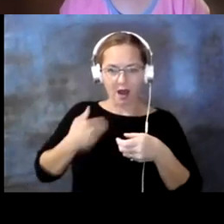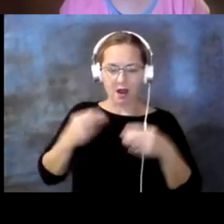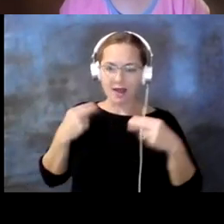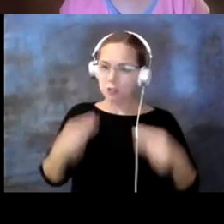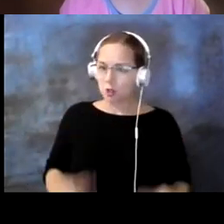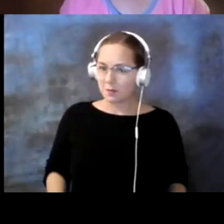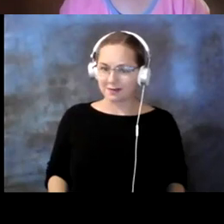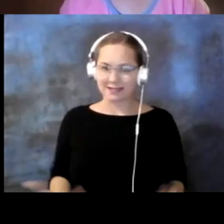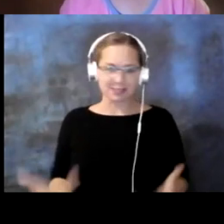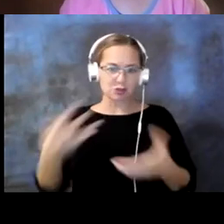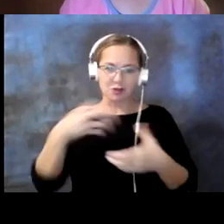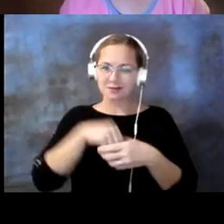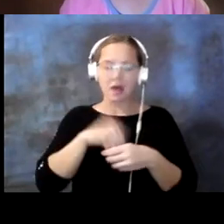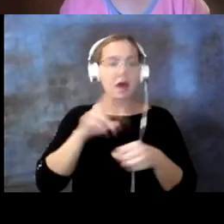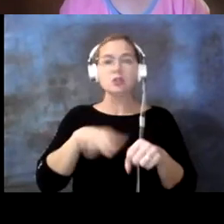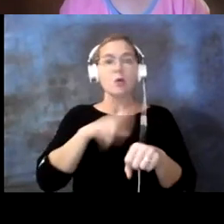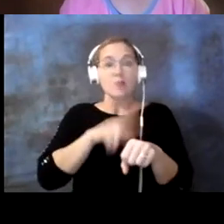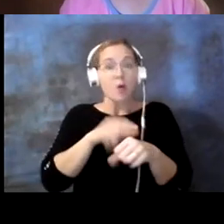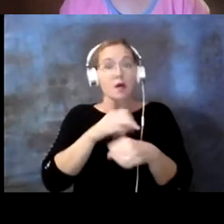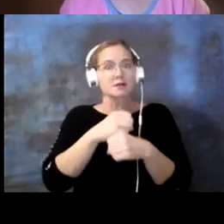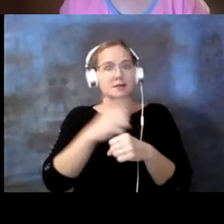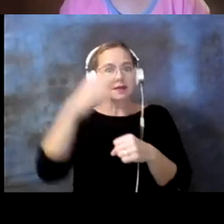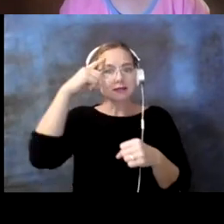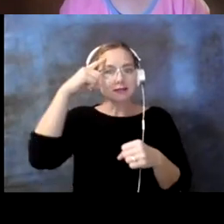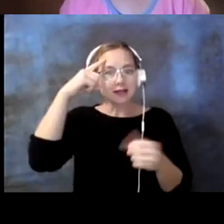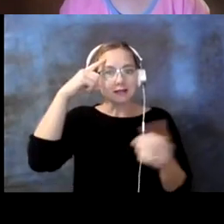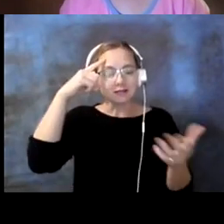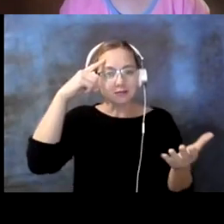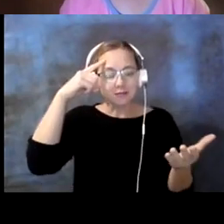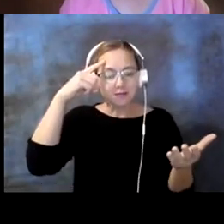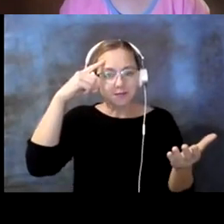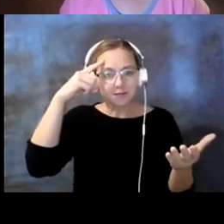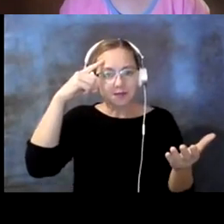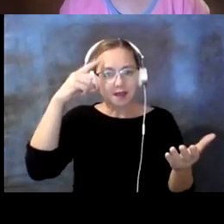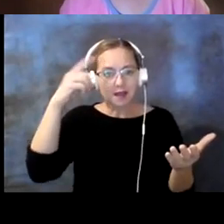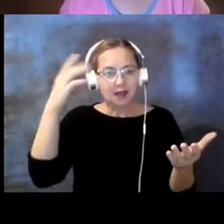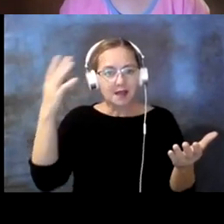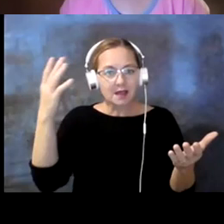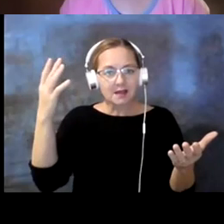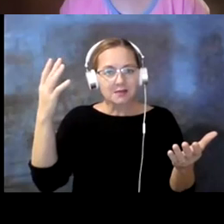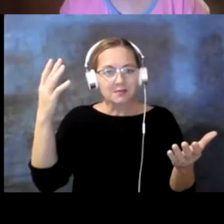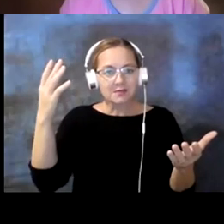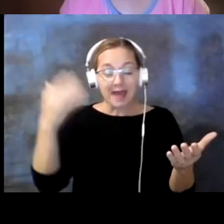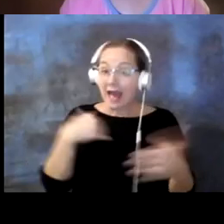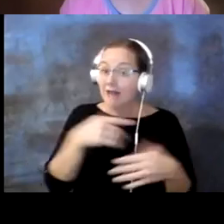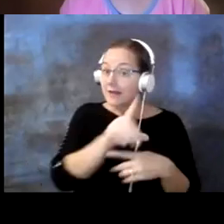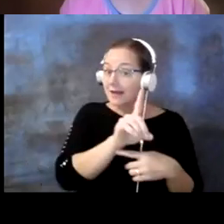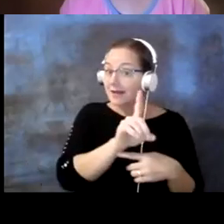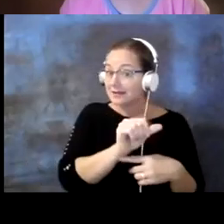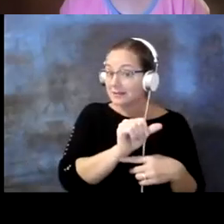as humans. So of course it would make sense that having a disability